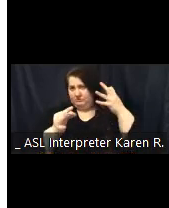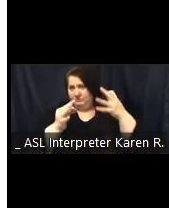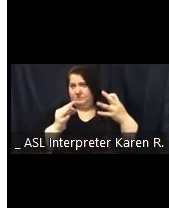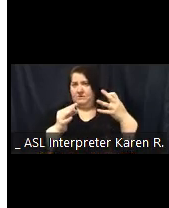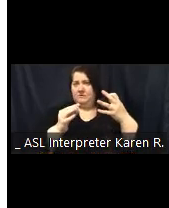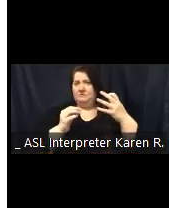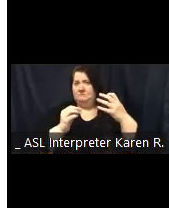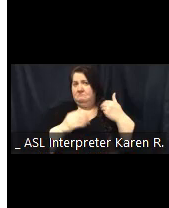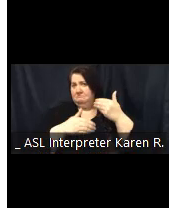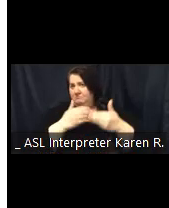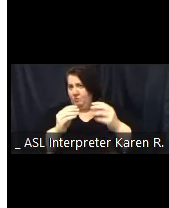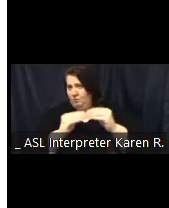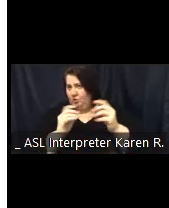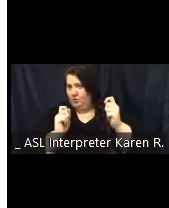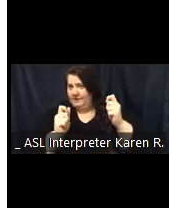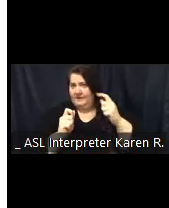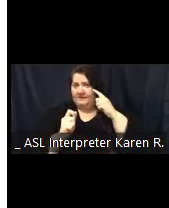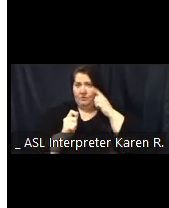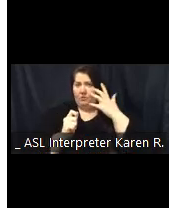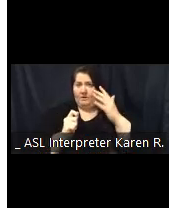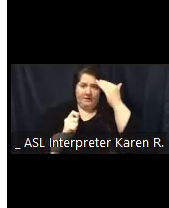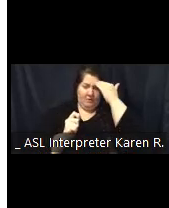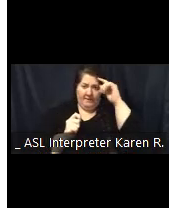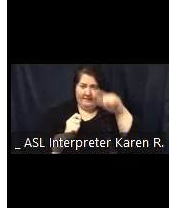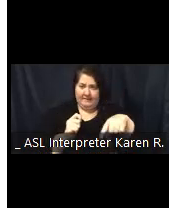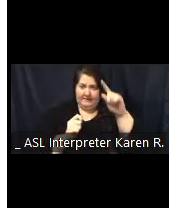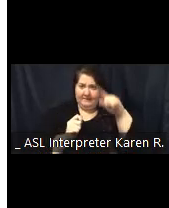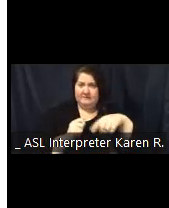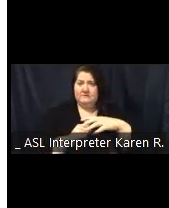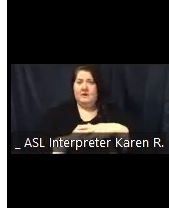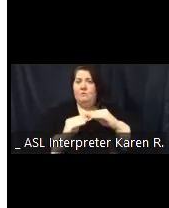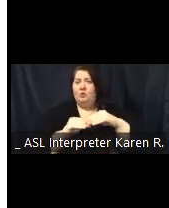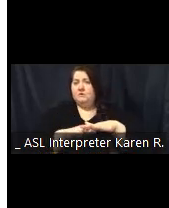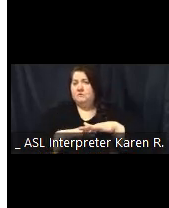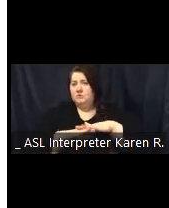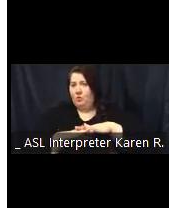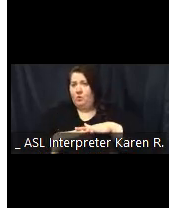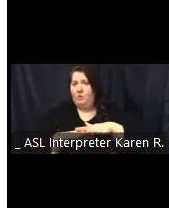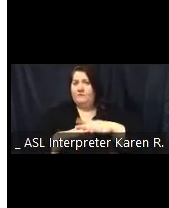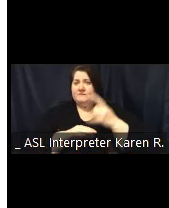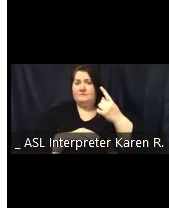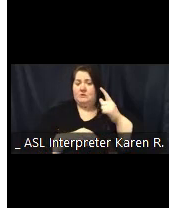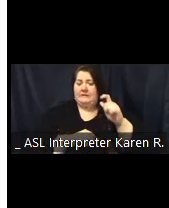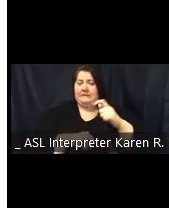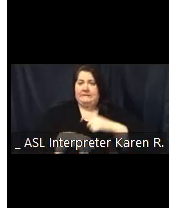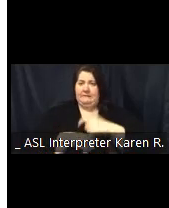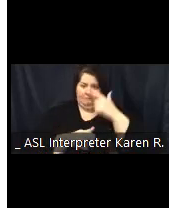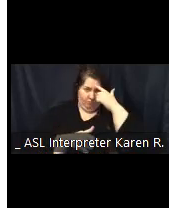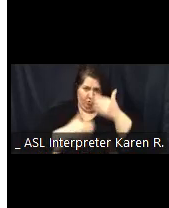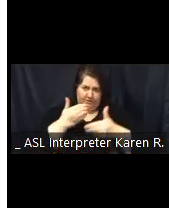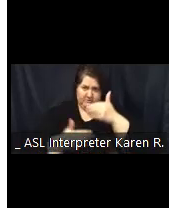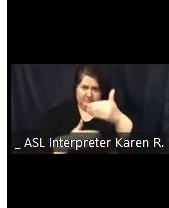quickly if it's information I think you all know, like that, and more slowly if it's something that you'll need time to process.